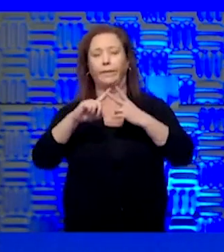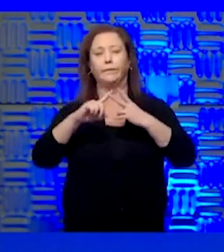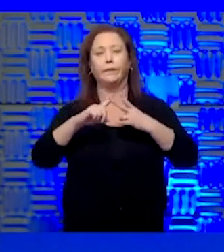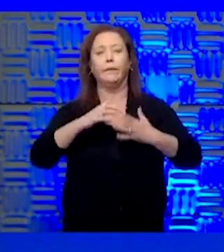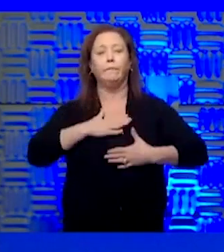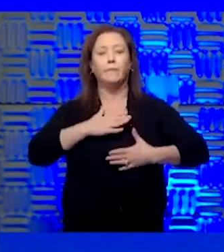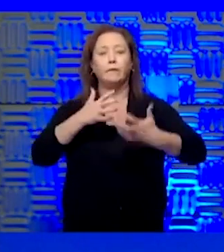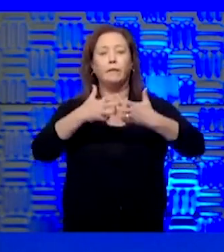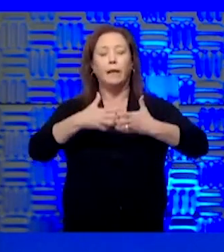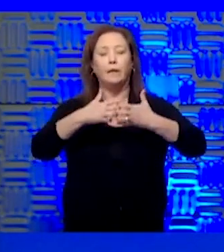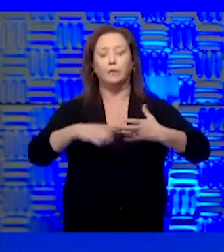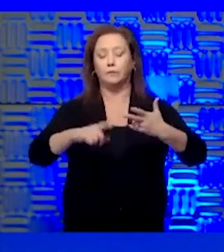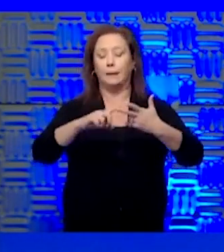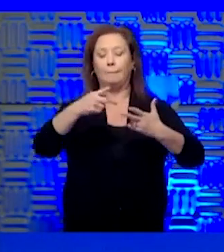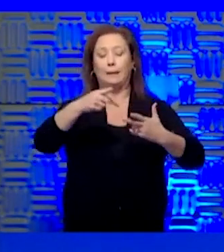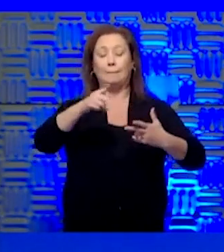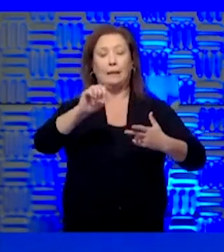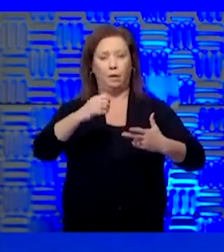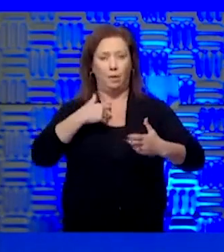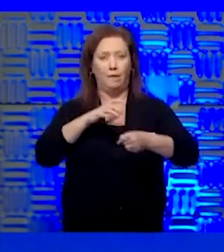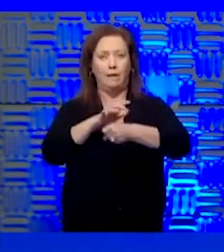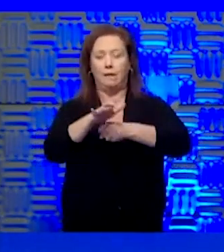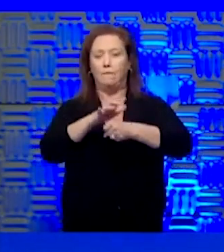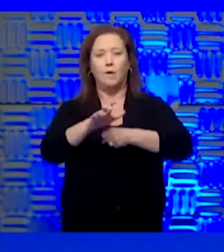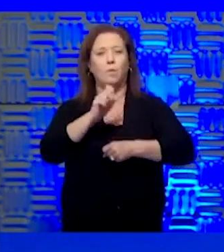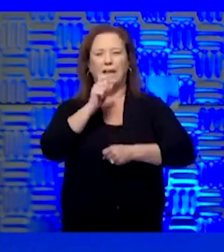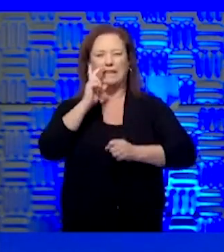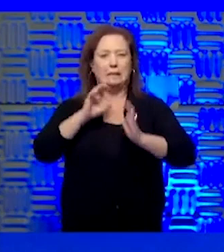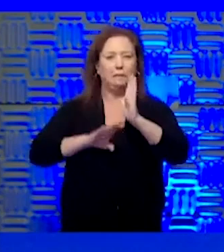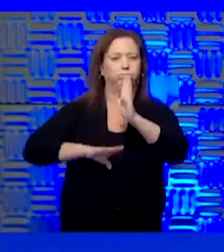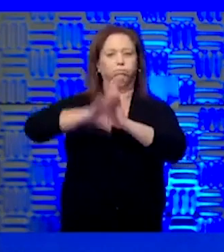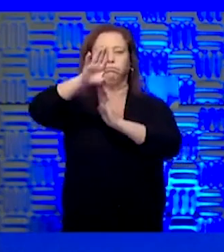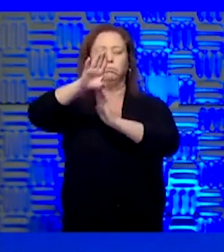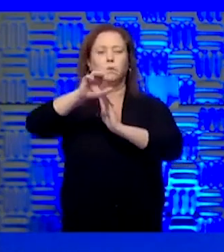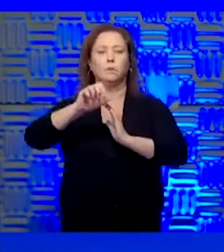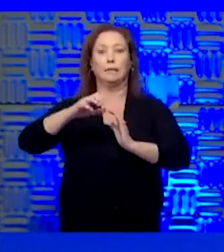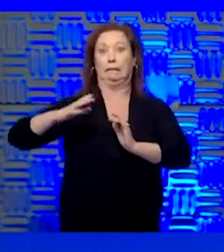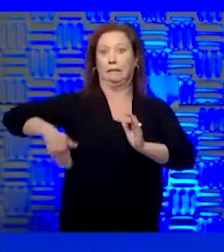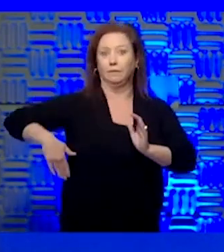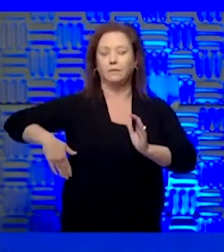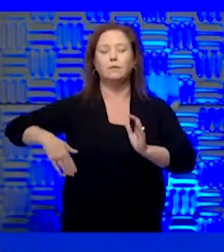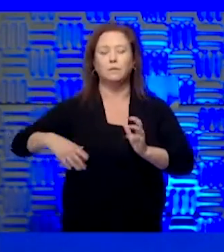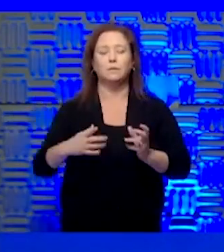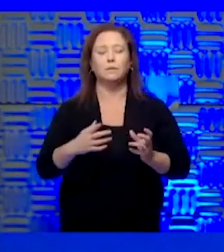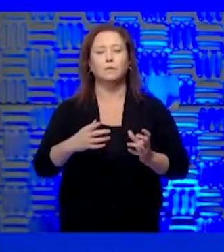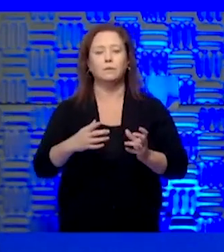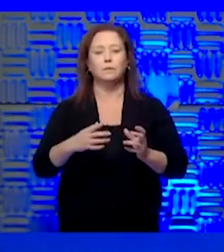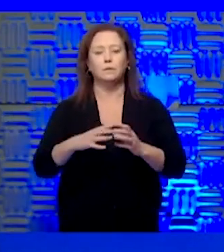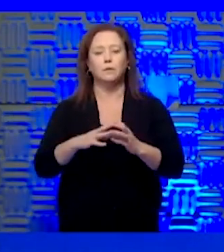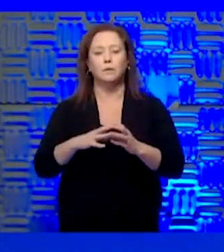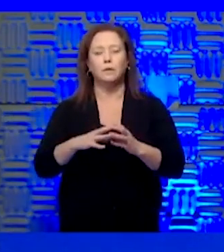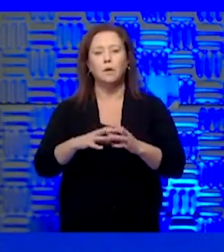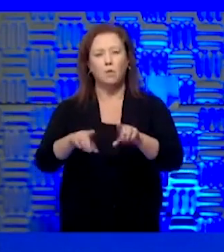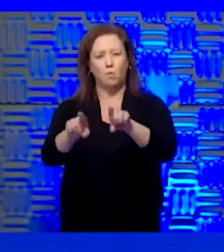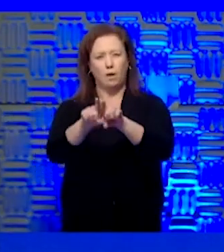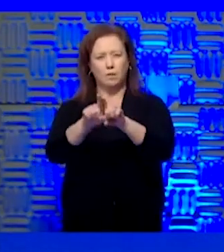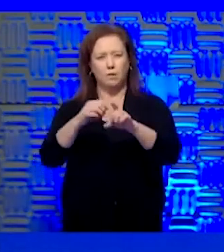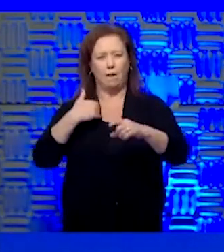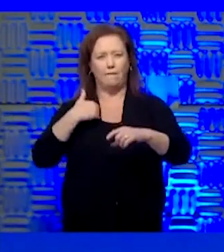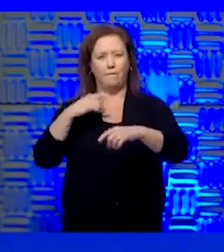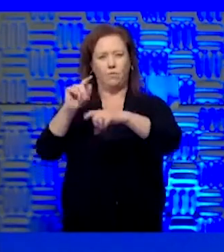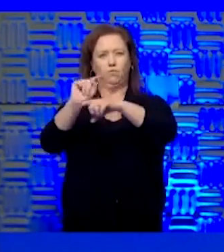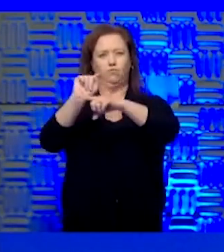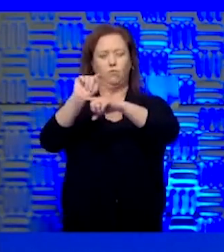PPE. We have all of that stuff right now. We didn't see a large surge yet. So we also have our training.